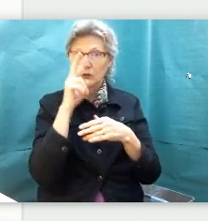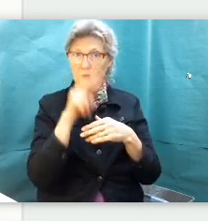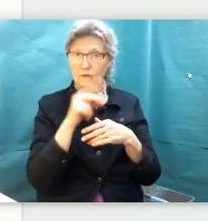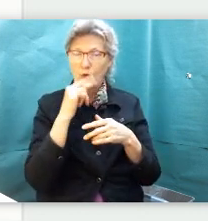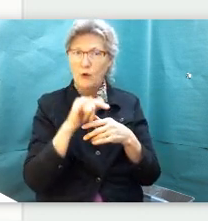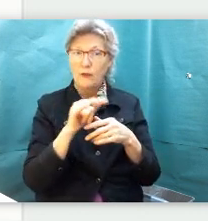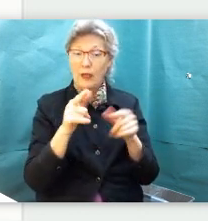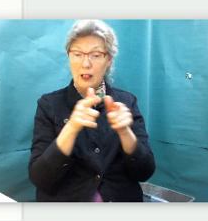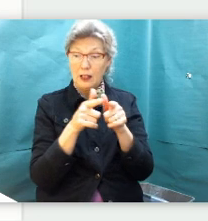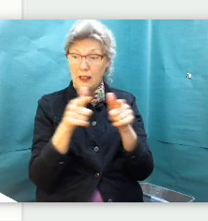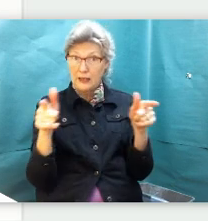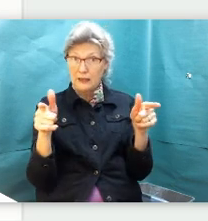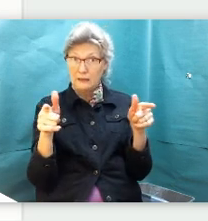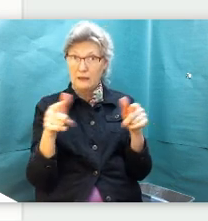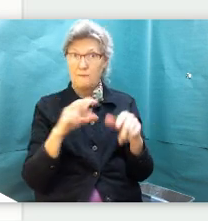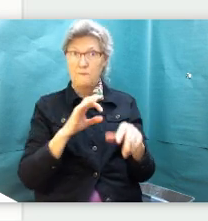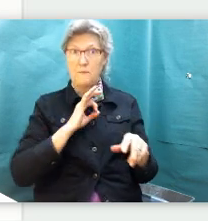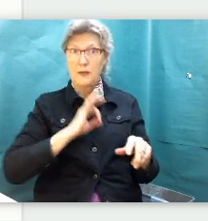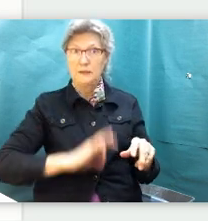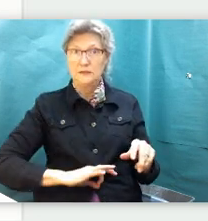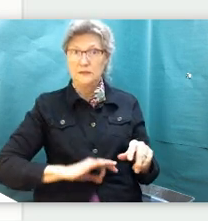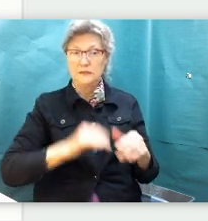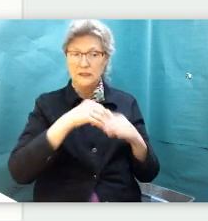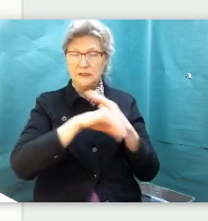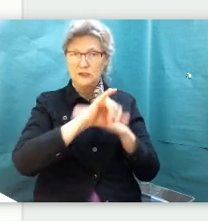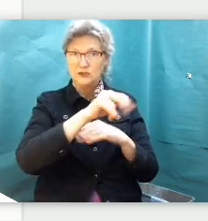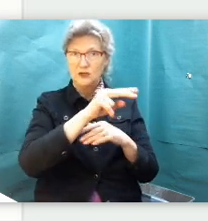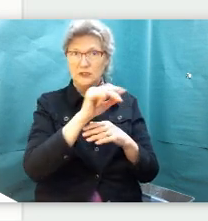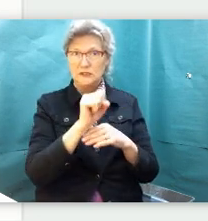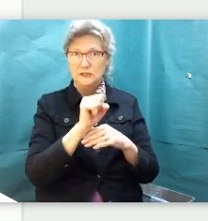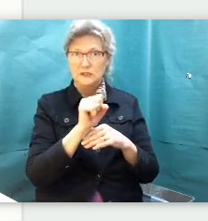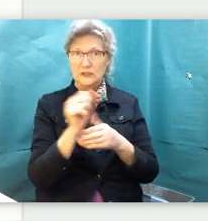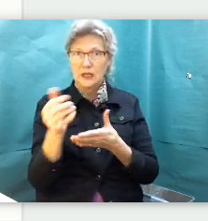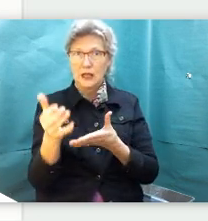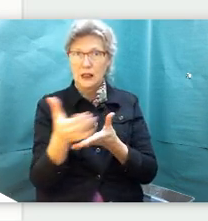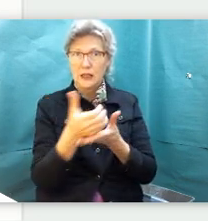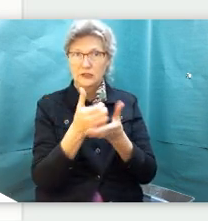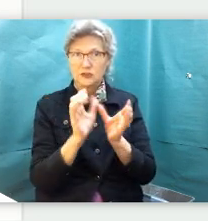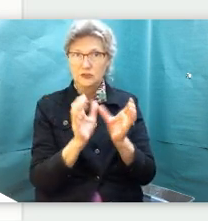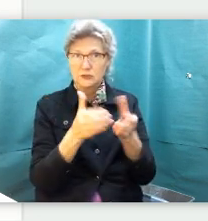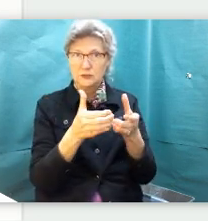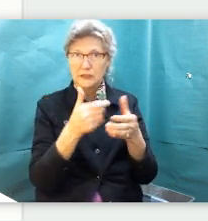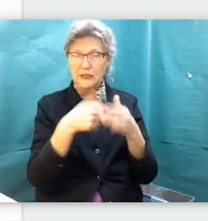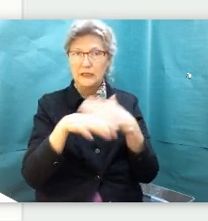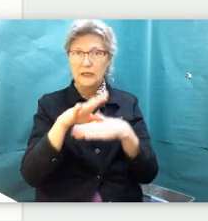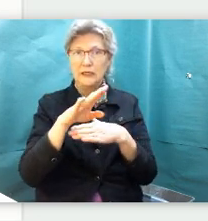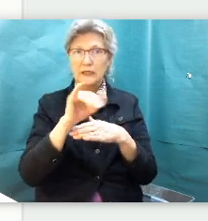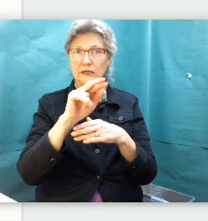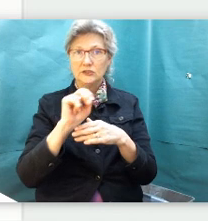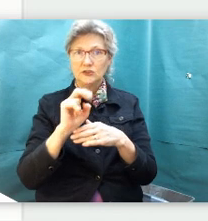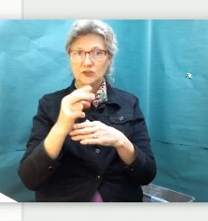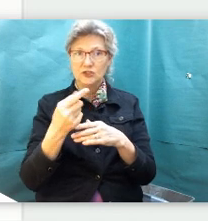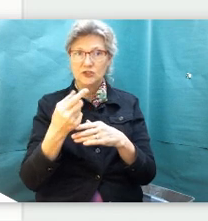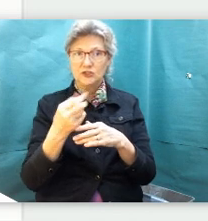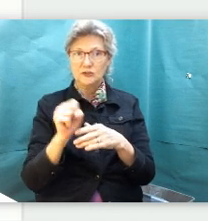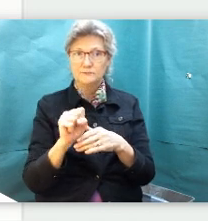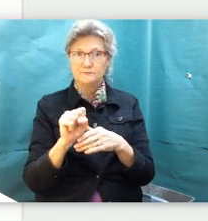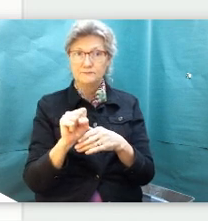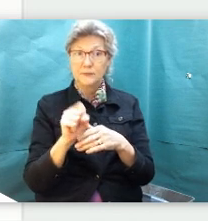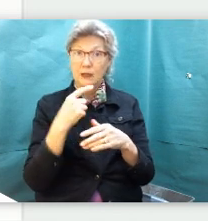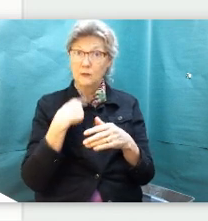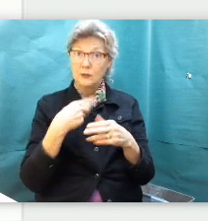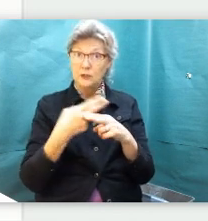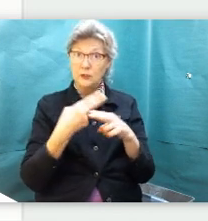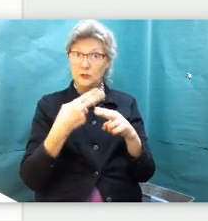in Jen's collection in inches. So now we will use our tally chart to help us plot an X above the number